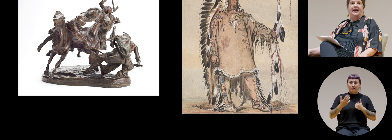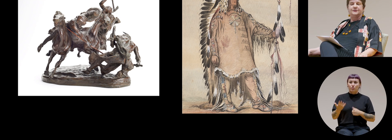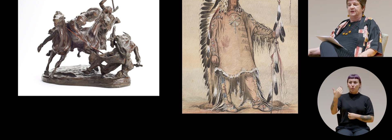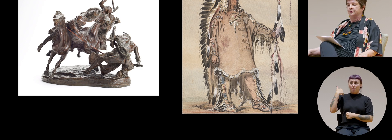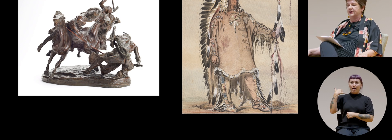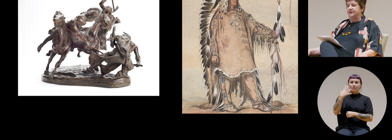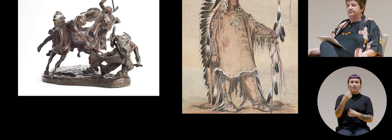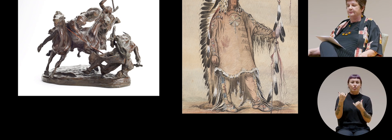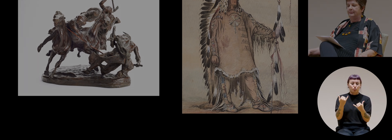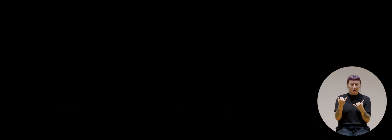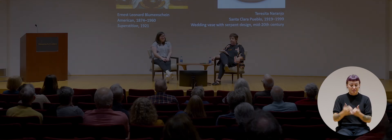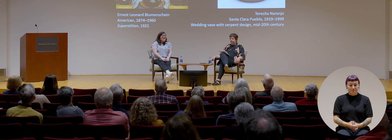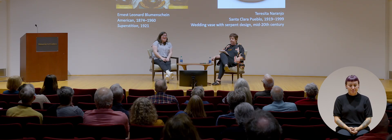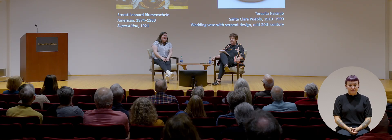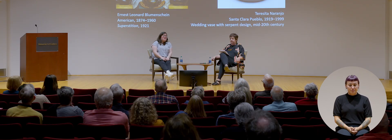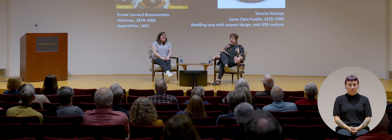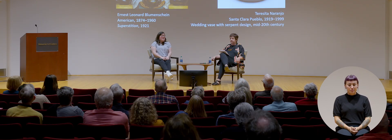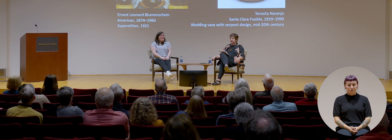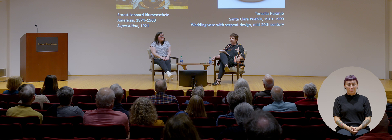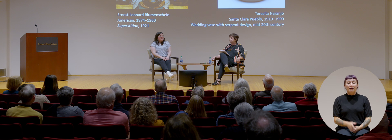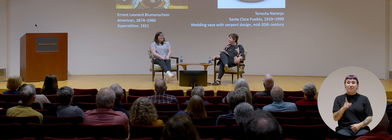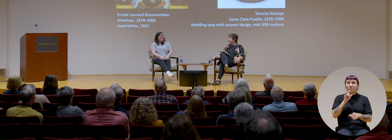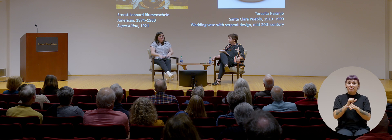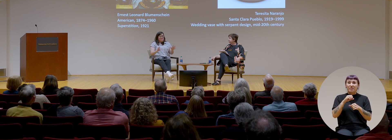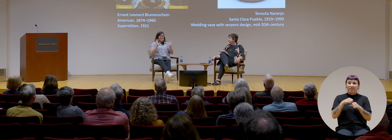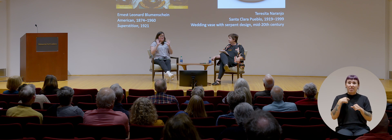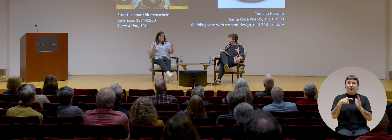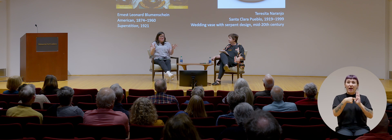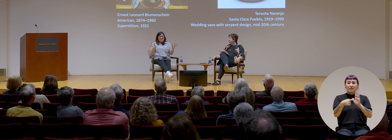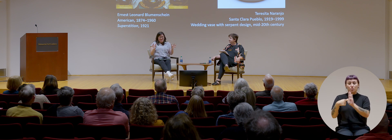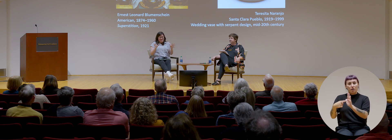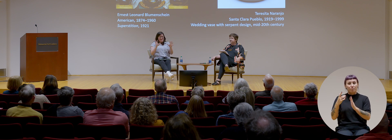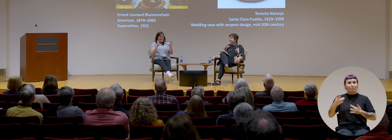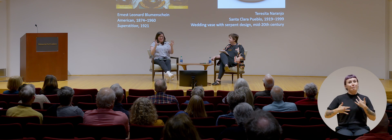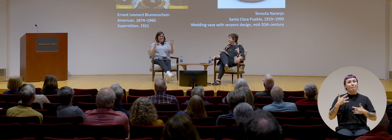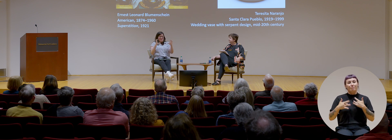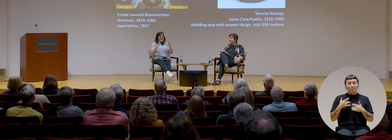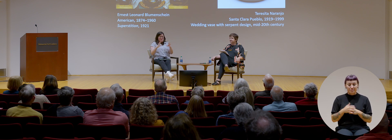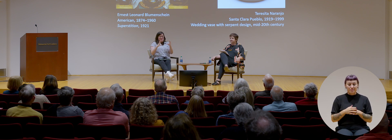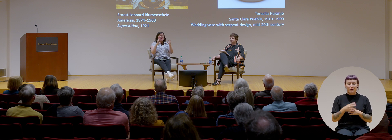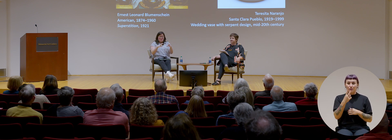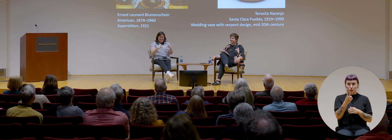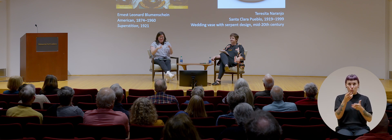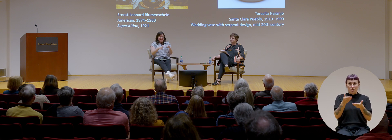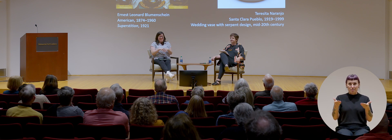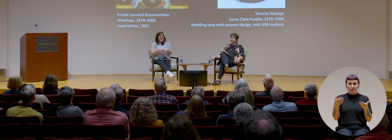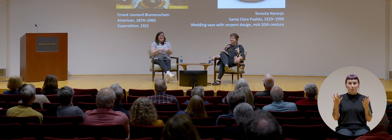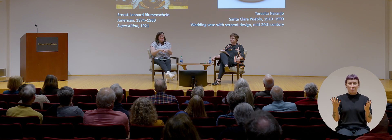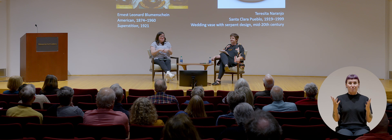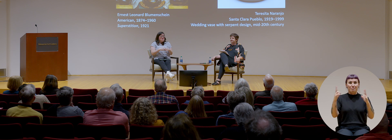of both the past and the present? And actually in the exhibition, I'm very excited that these two objects were